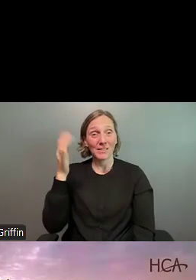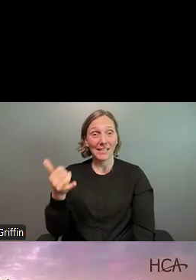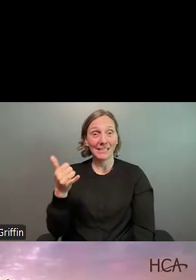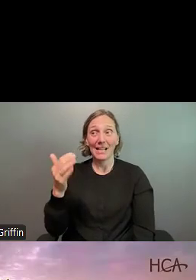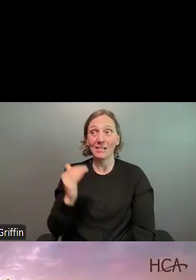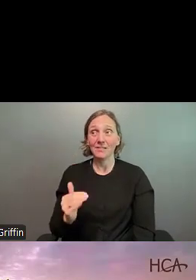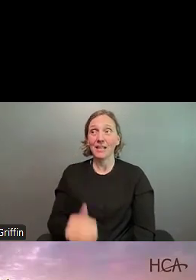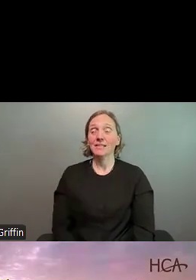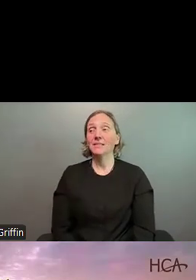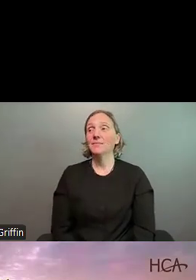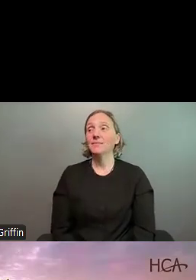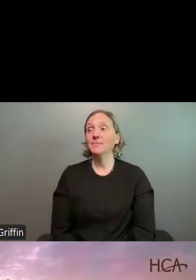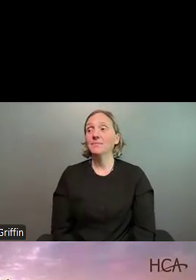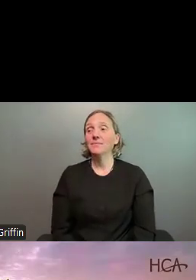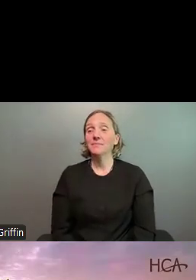please.